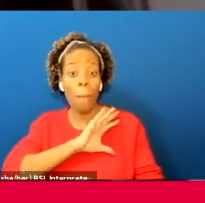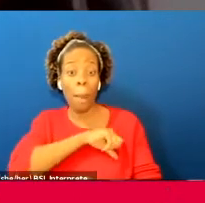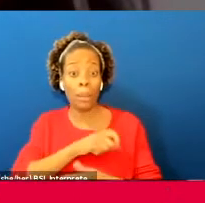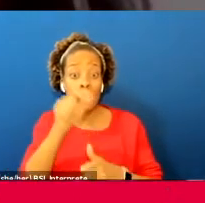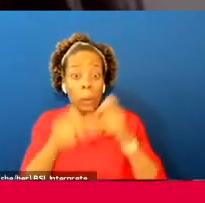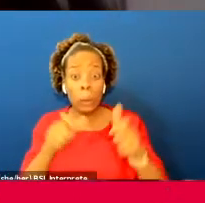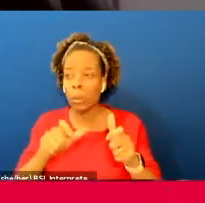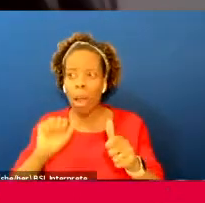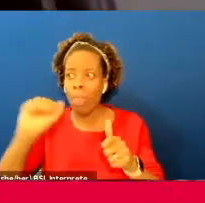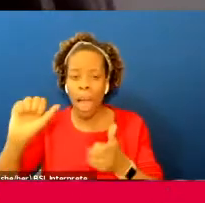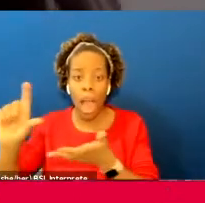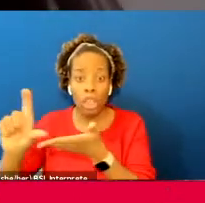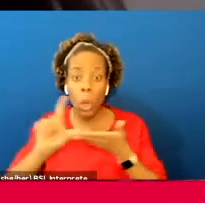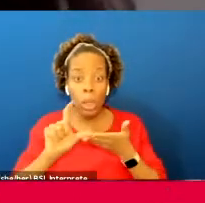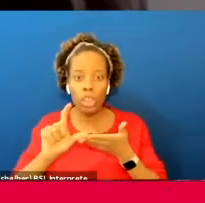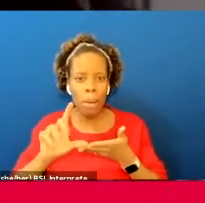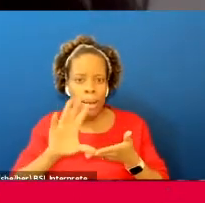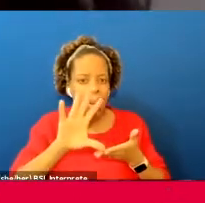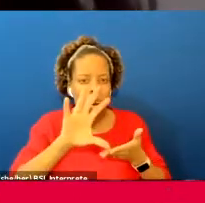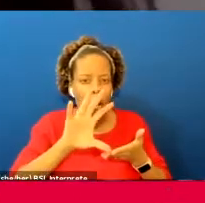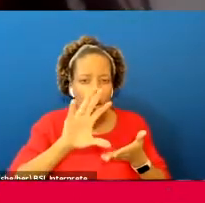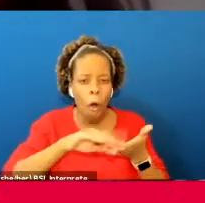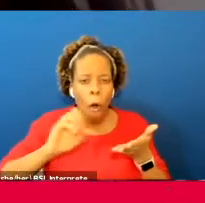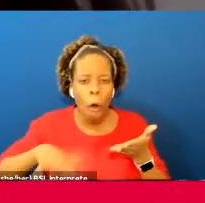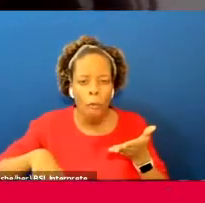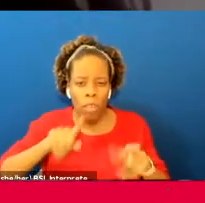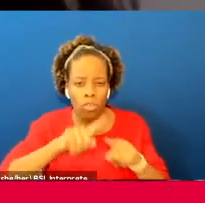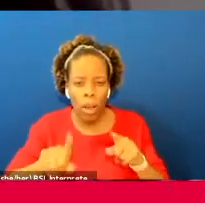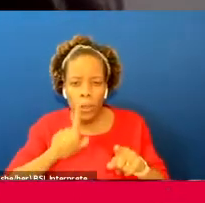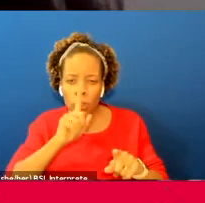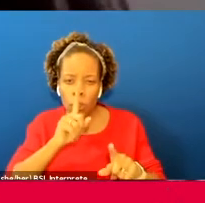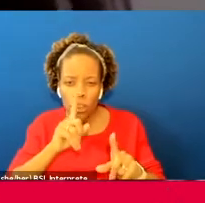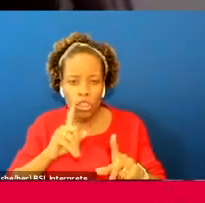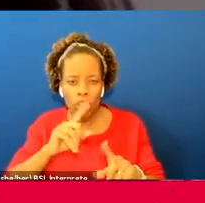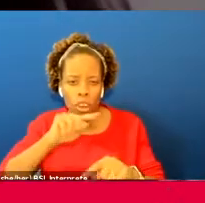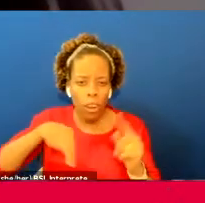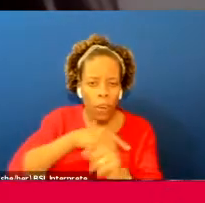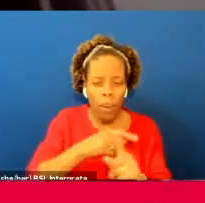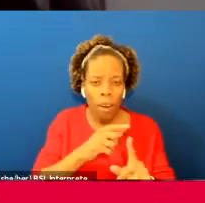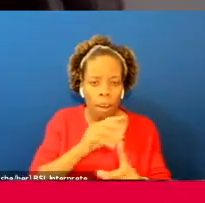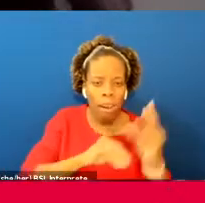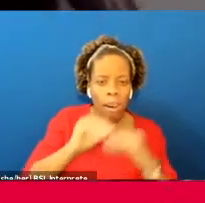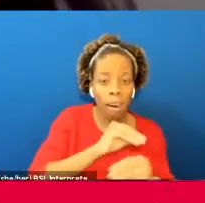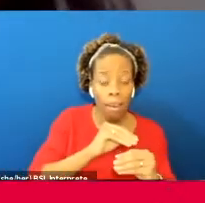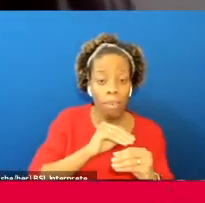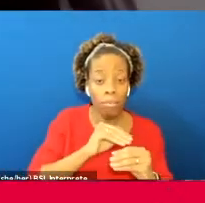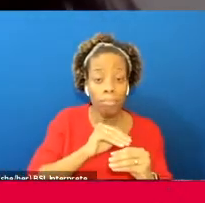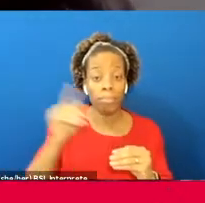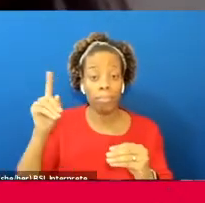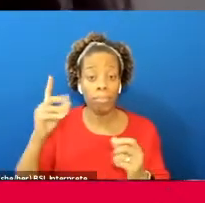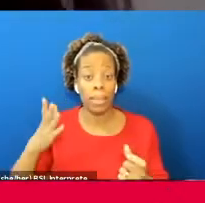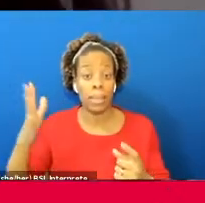which was gained by a previous occupation about 12 years ago. And the senior management tried